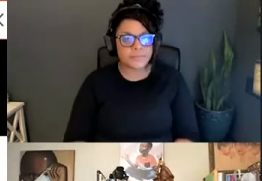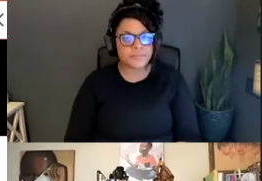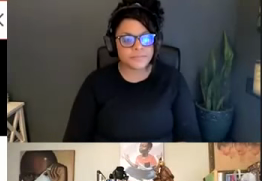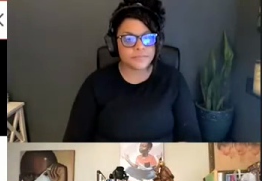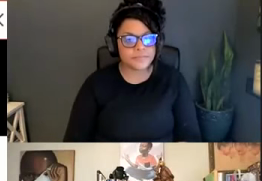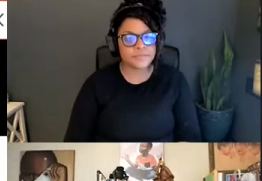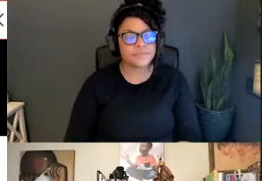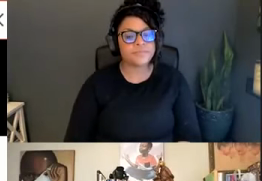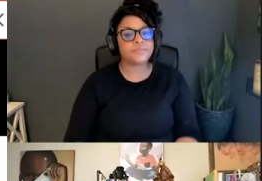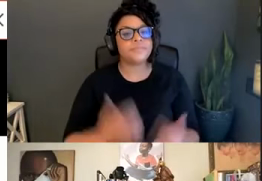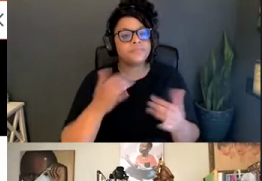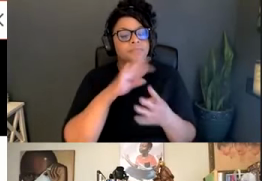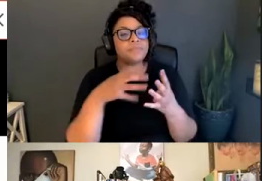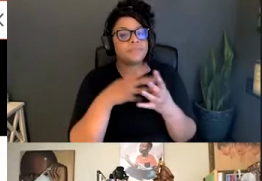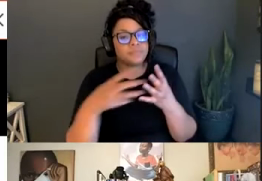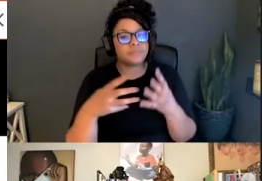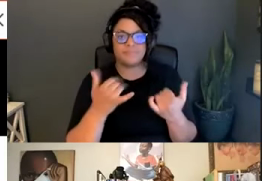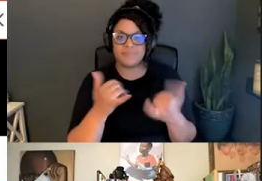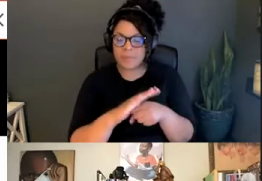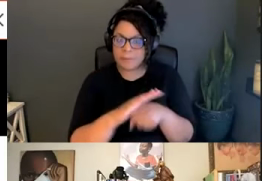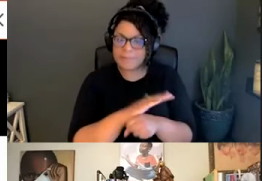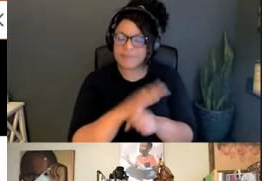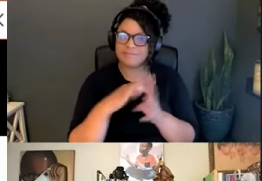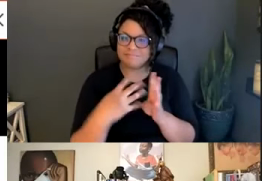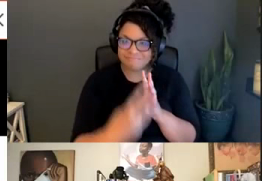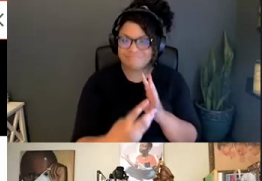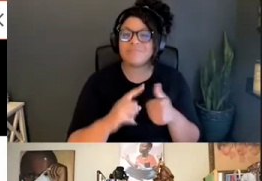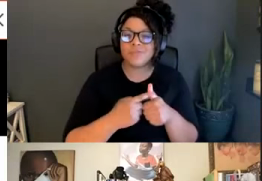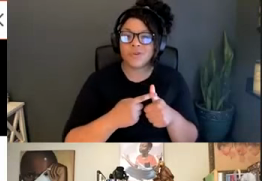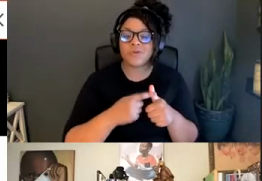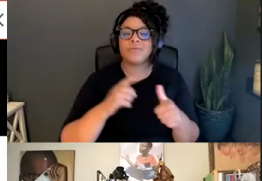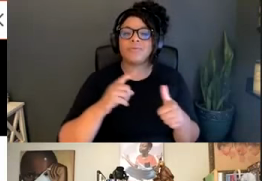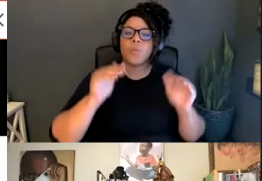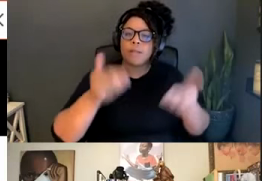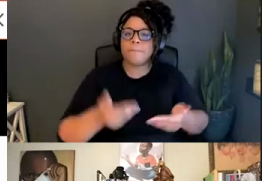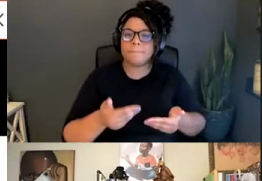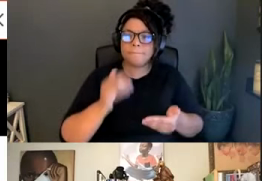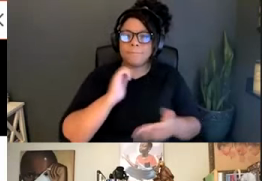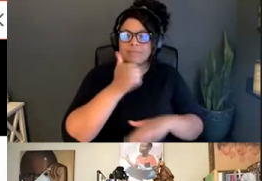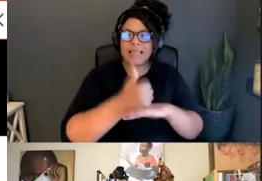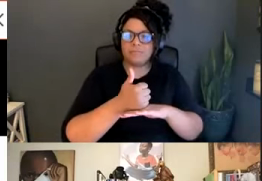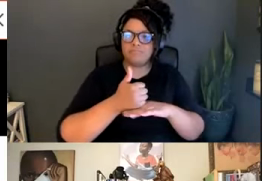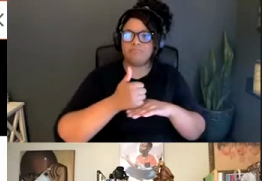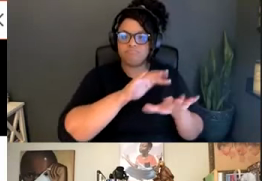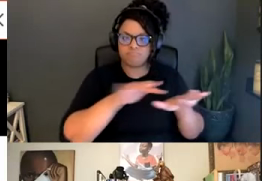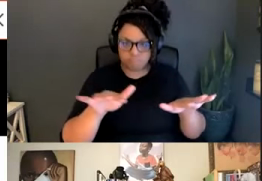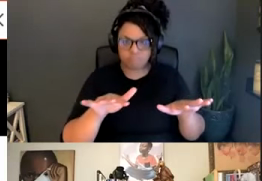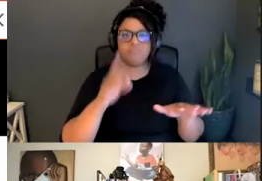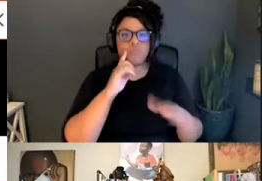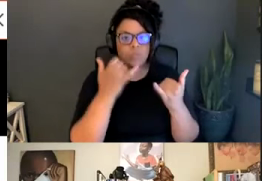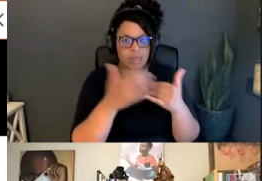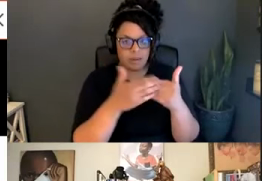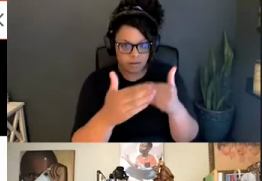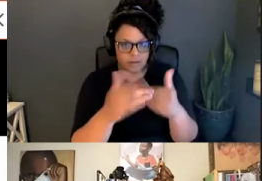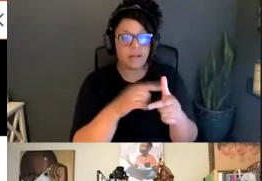So our agenda tonight is jam-packed. We're going to start off with a quick welcome and setting the stage. Then I'm going to turn it